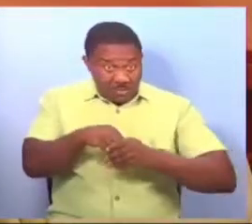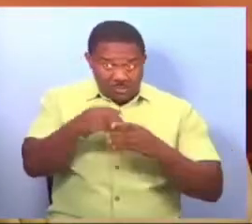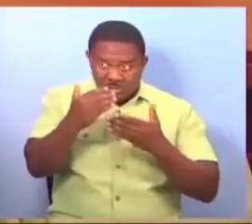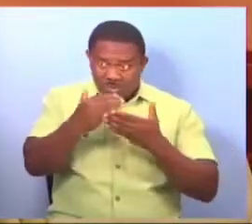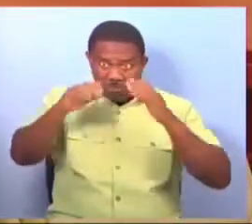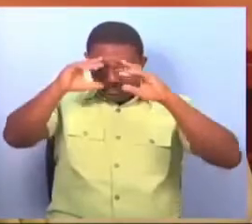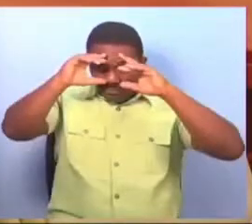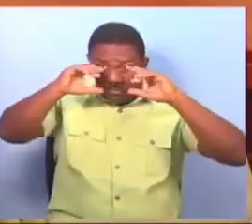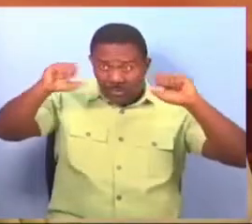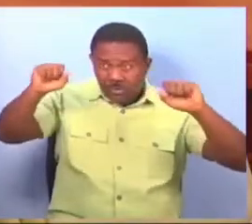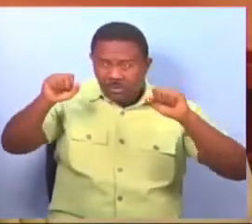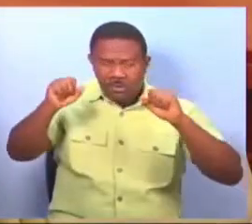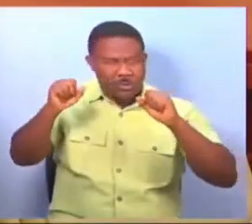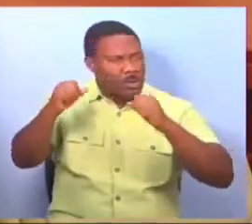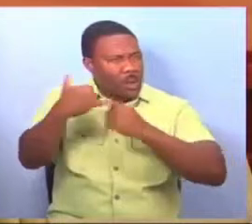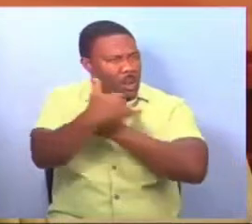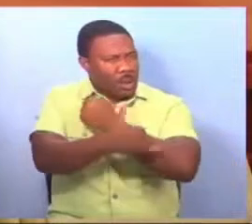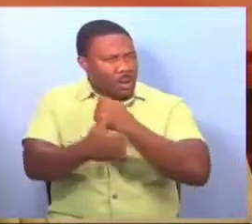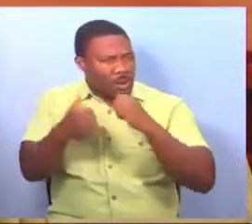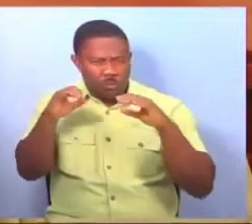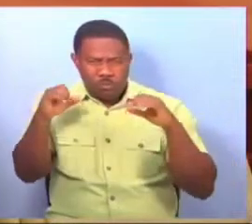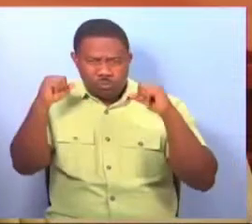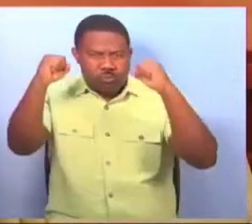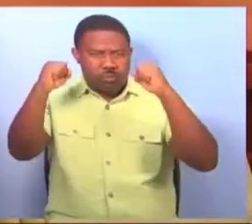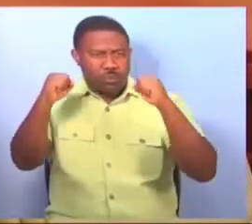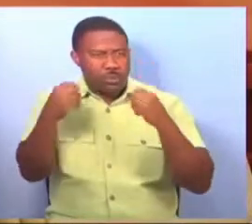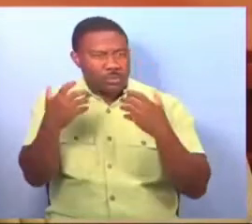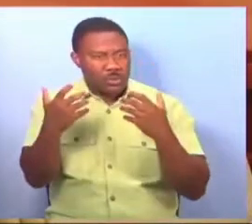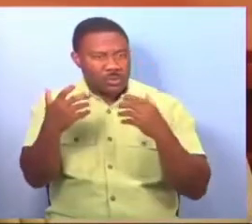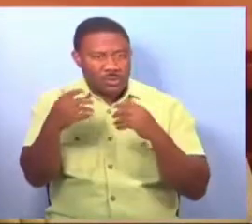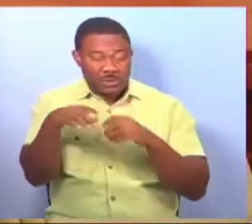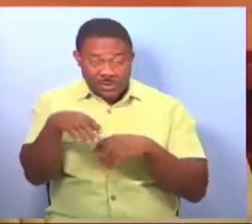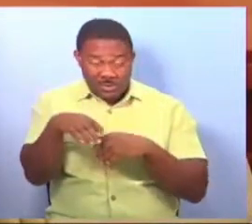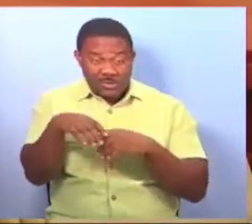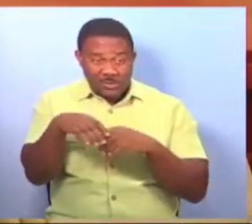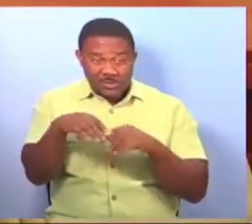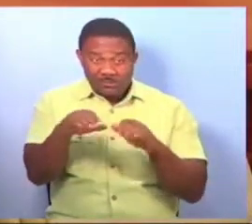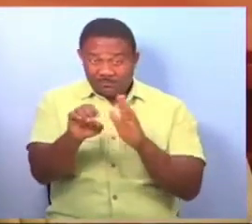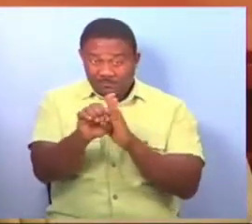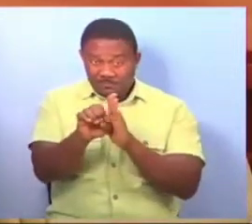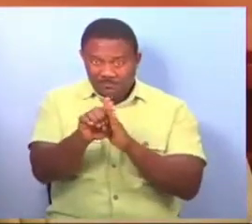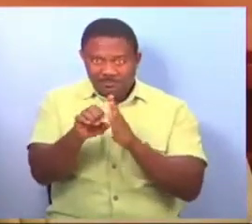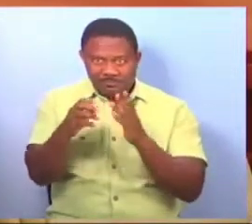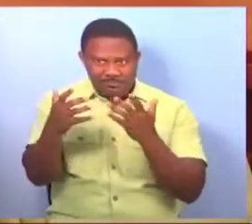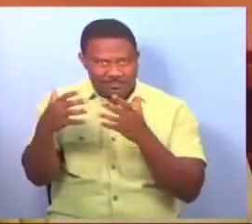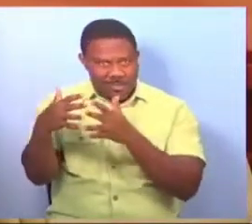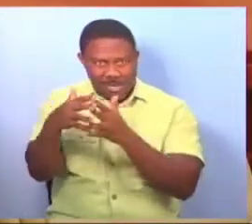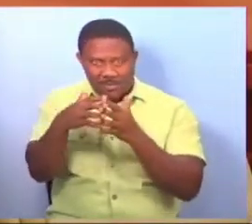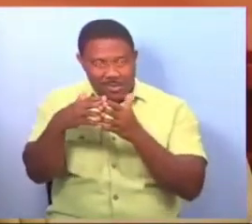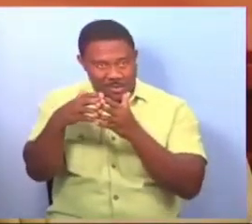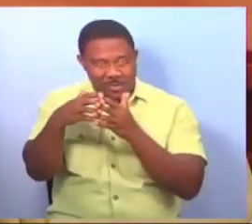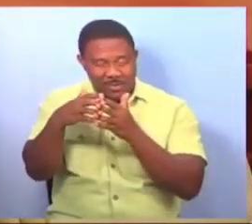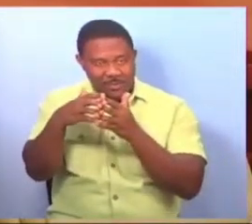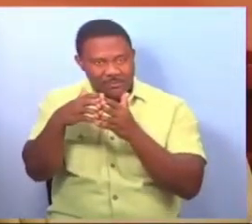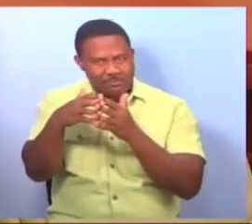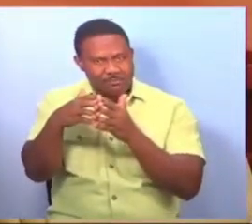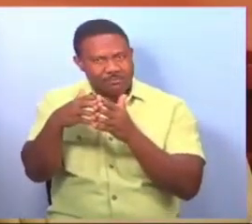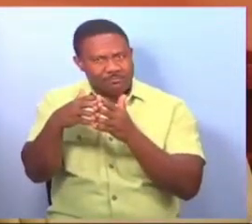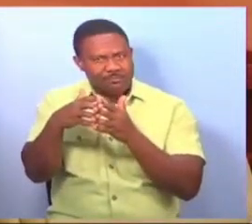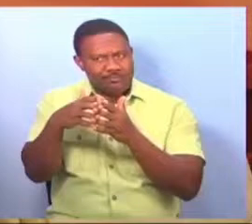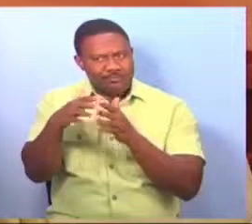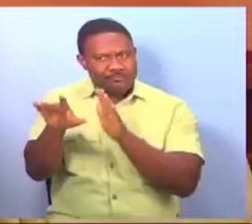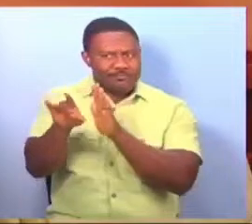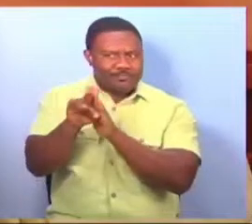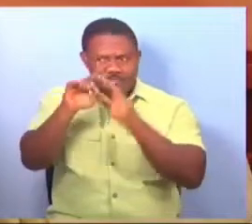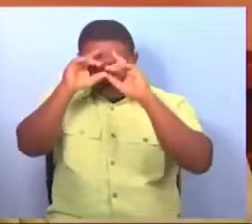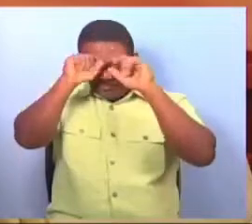of the world. A classical example is the president-elect of the United States of America, who, among many